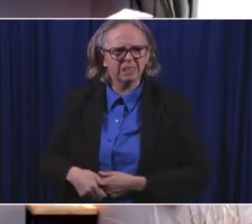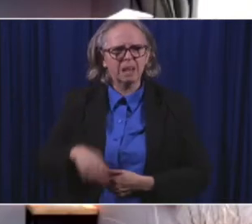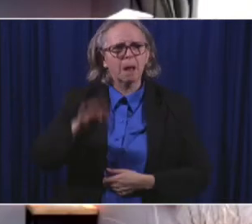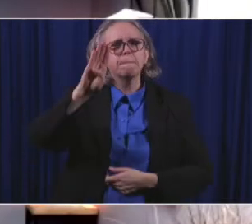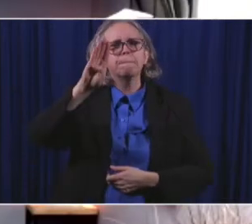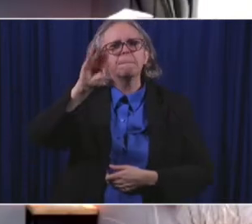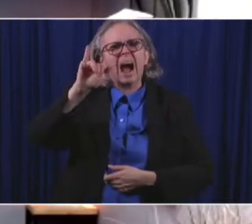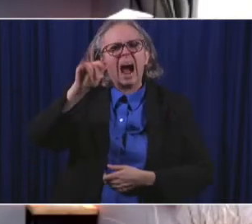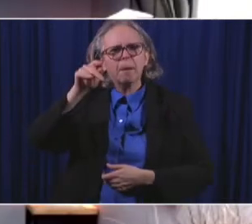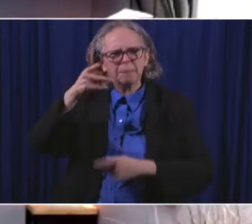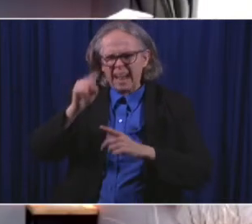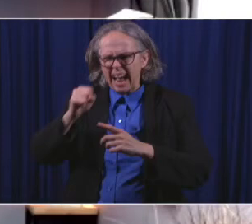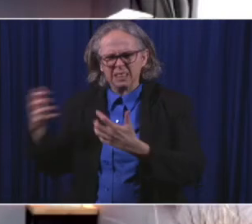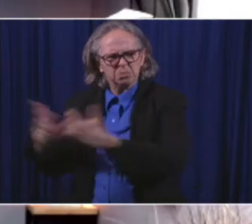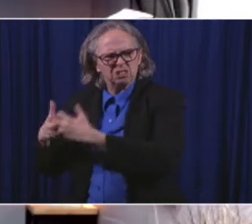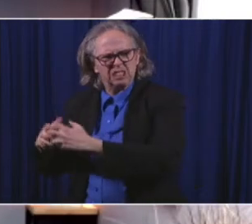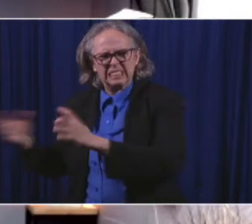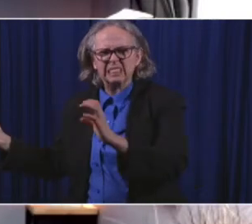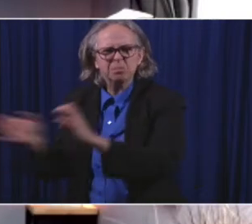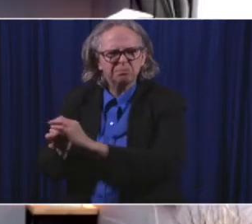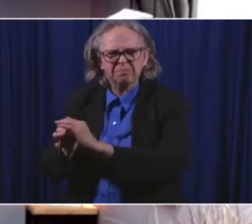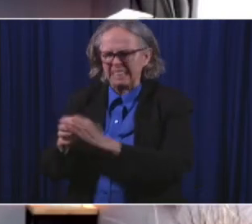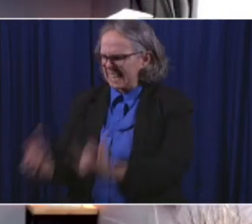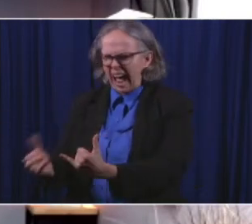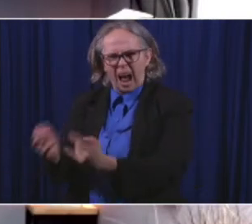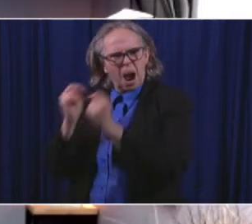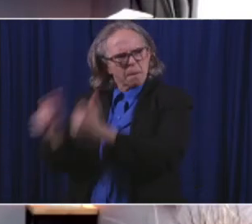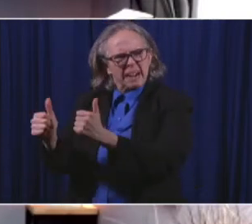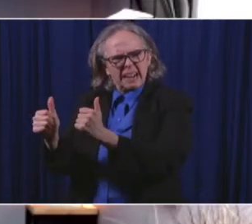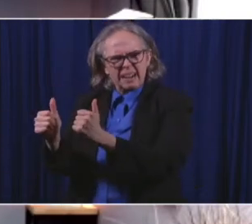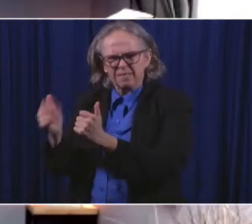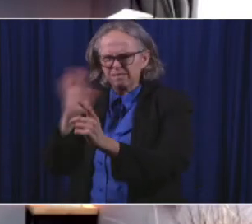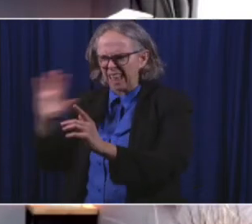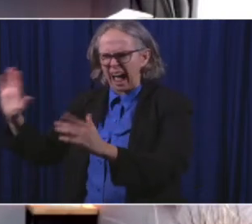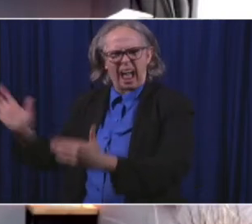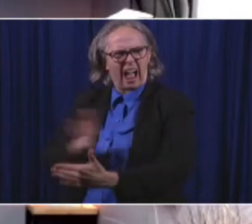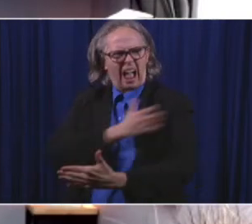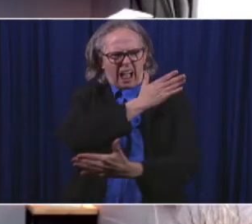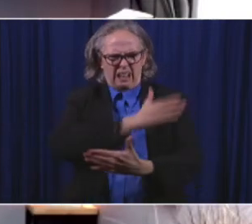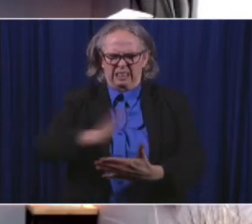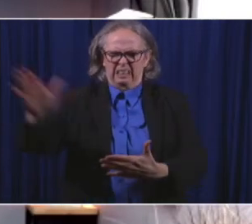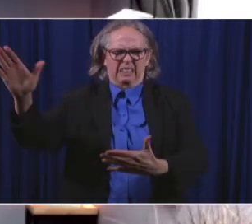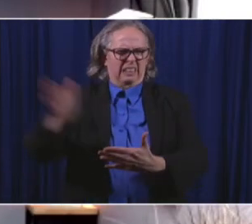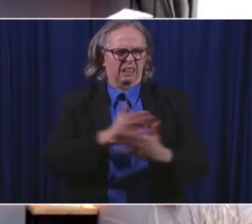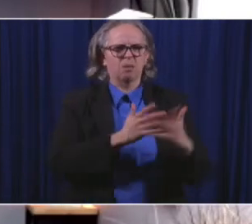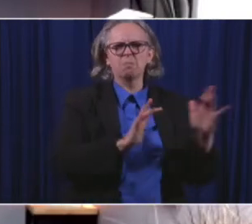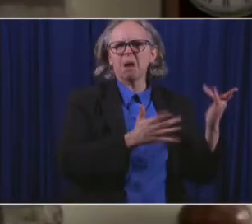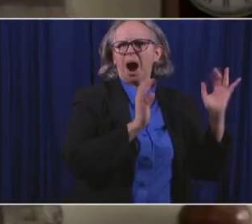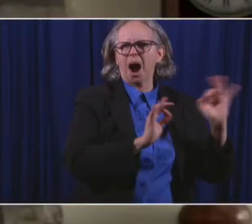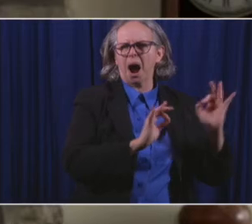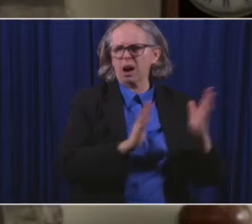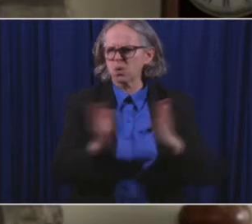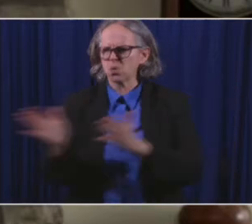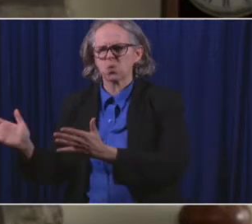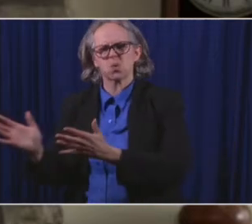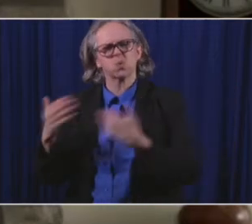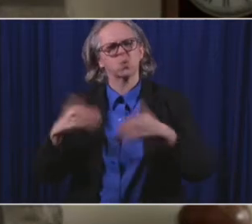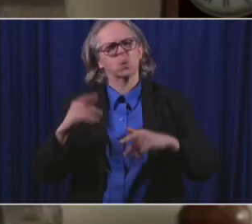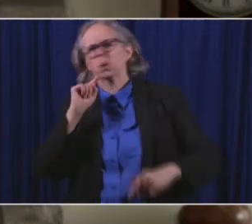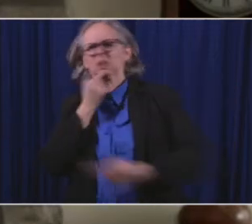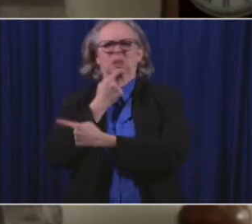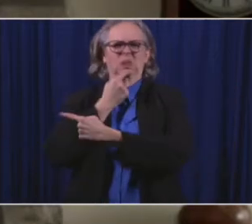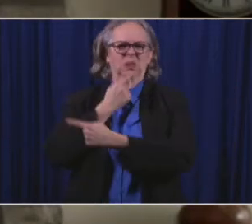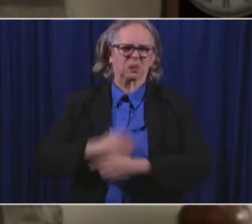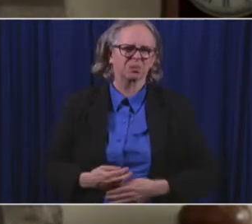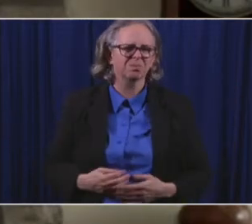immediate intervention. So like I said earlier, it's just all hands on deck. So I was